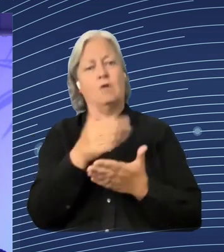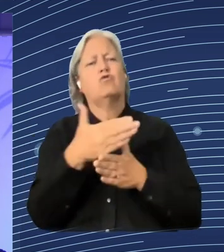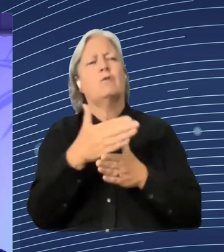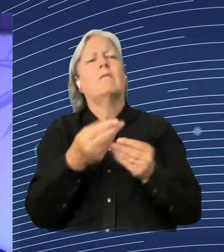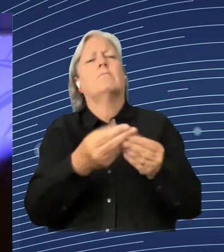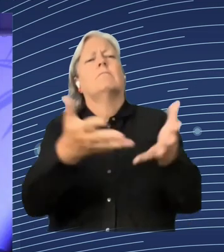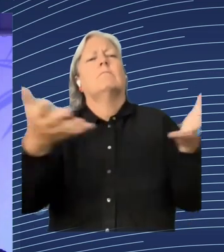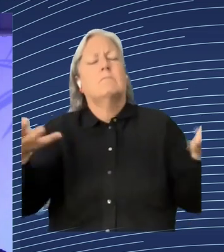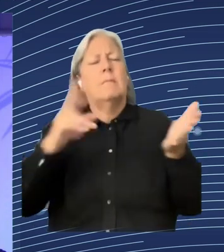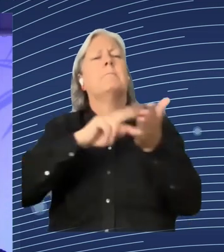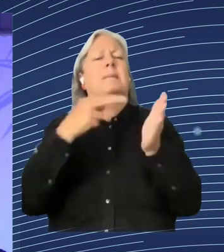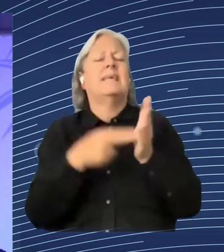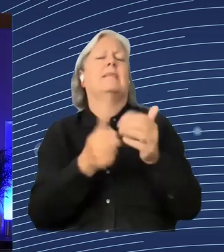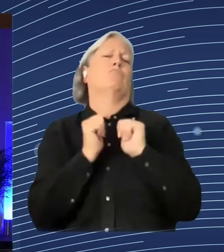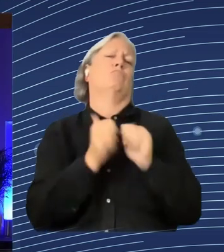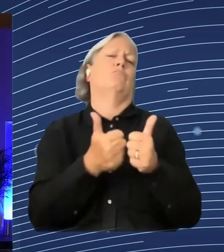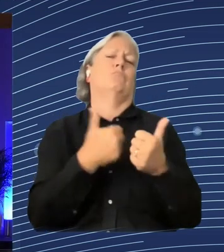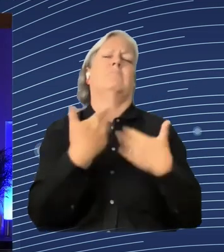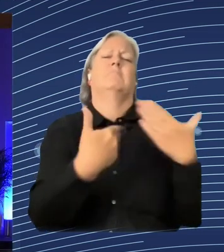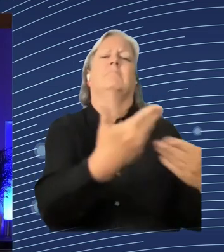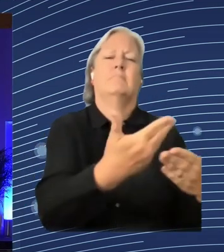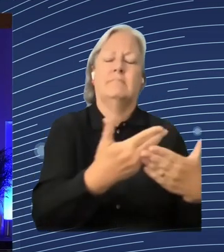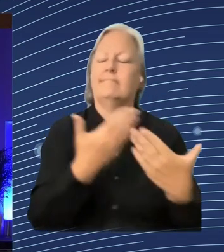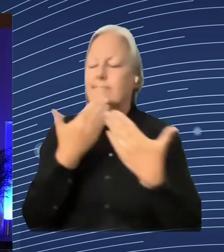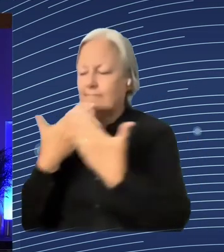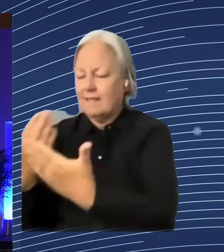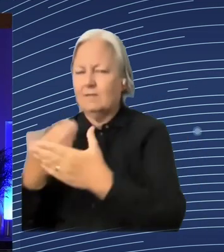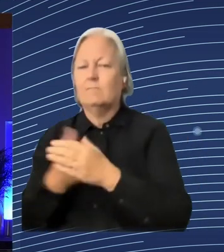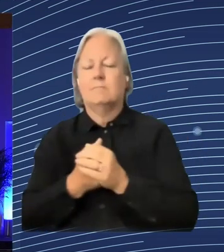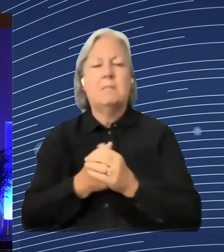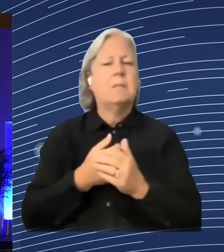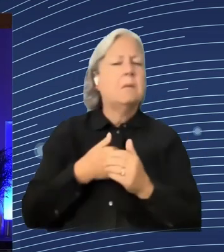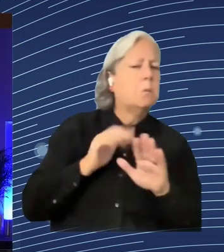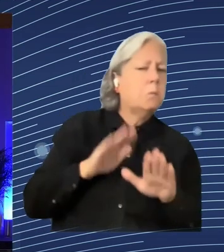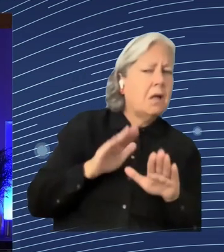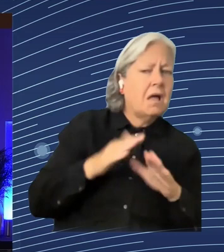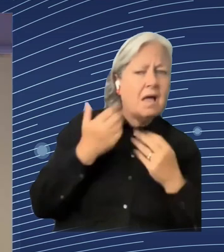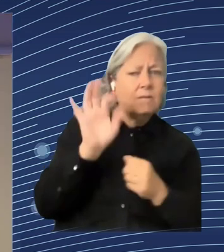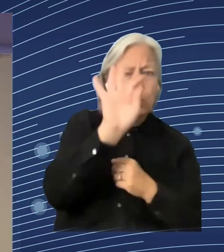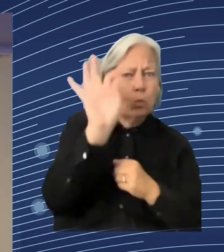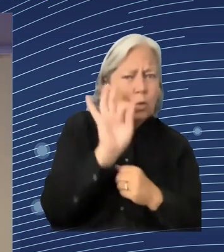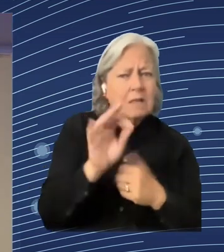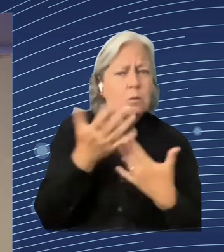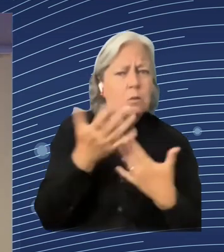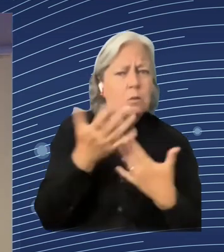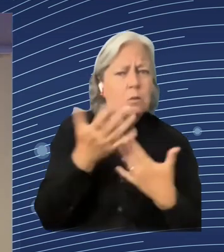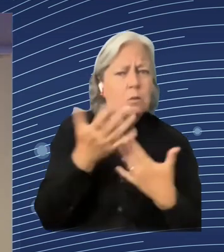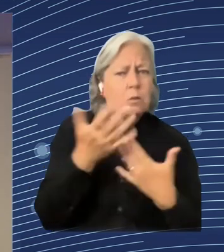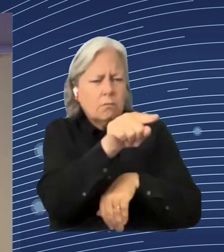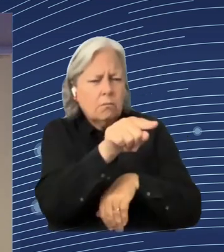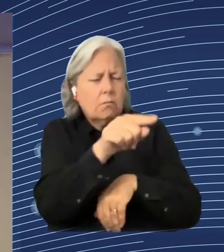Excellent, thank you very much. Let's turn to the room again, see if there are questions and comments. The gentleman in the front.